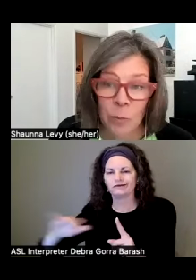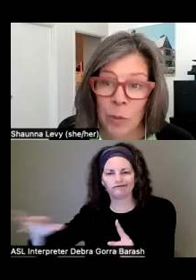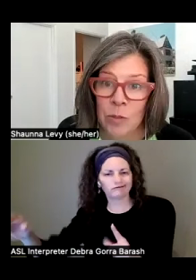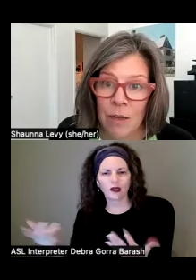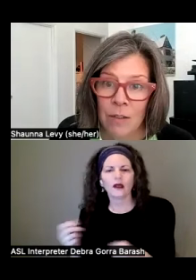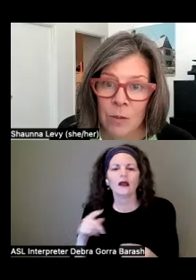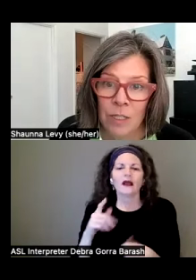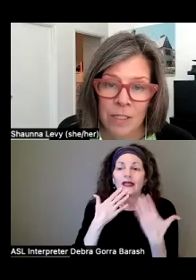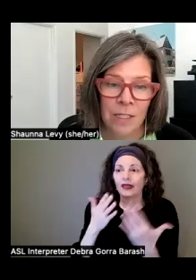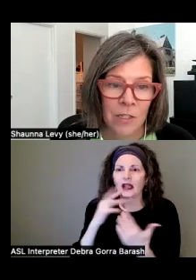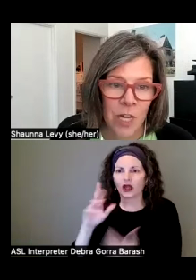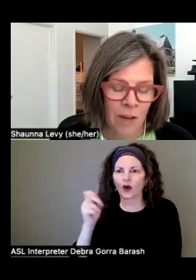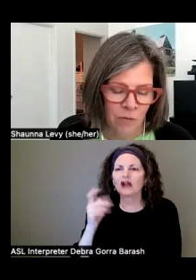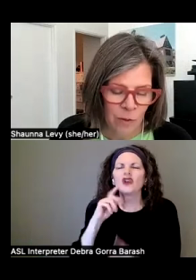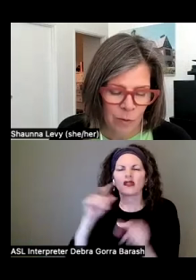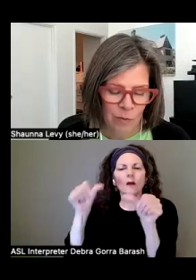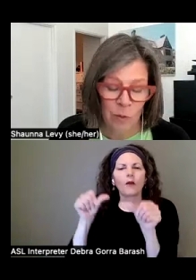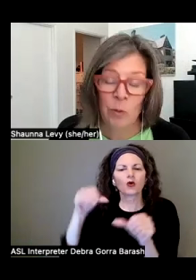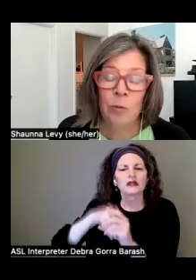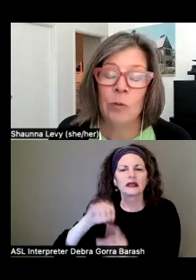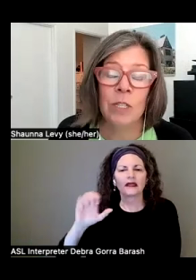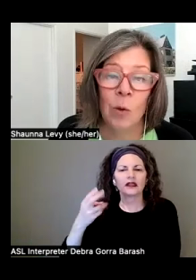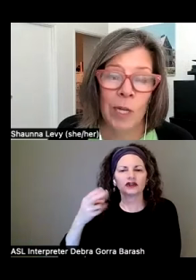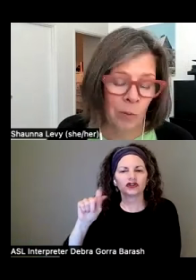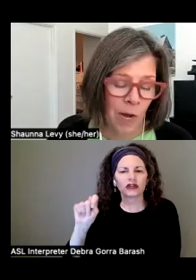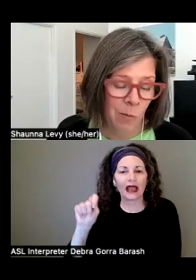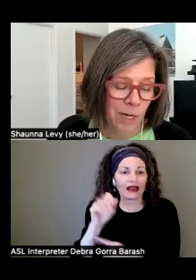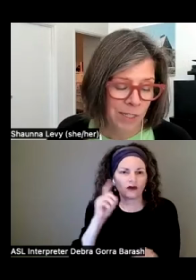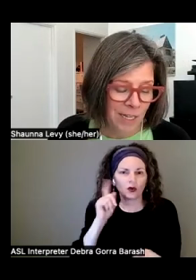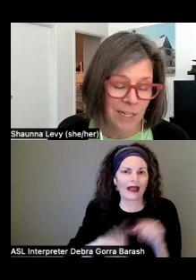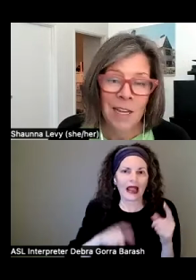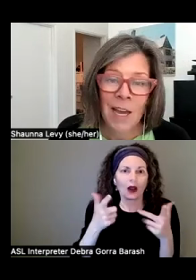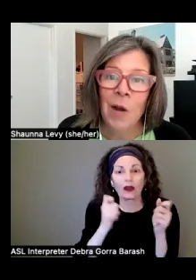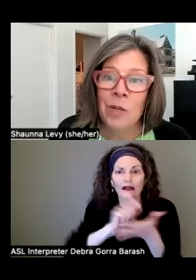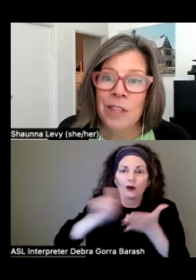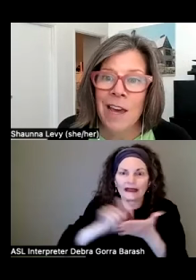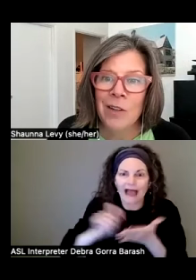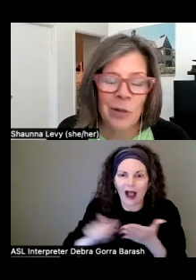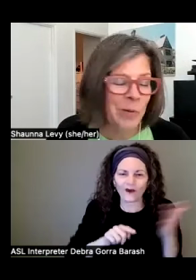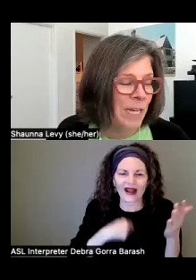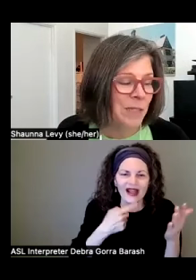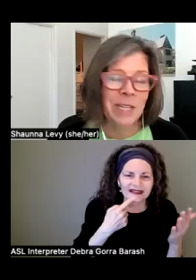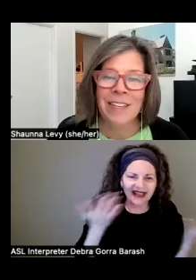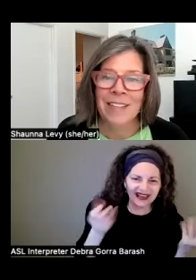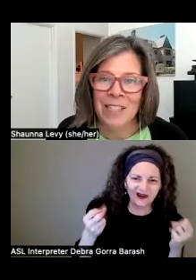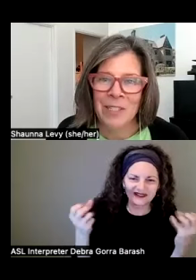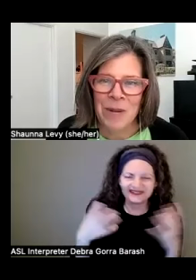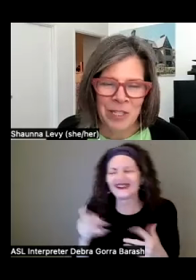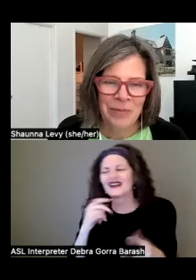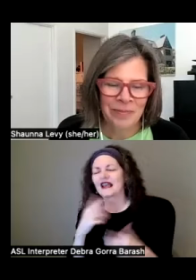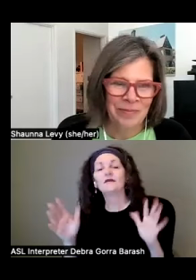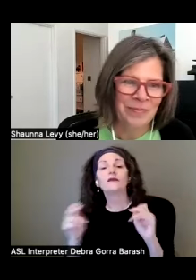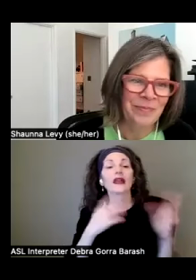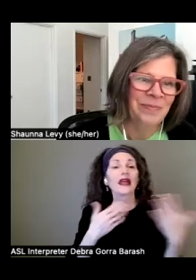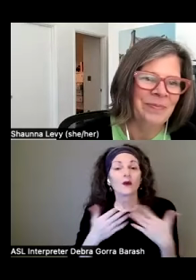Roger, for posting all those links in the chat for those of you who didn't quickly write what I said. With that, I'll turn it back to Miki. Thanks so